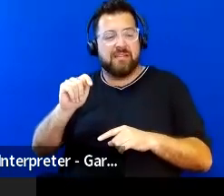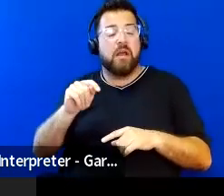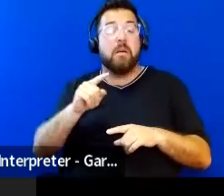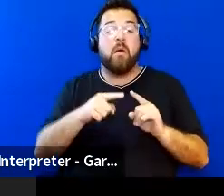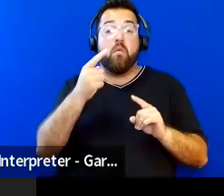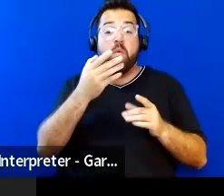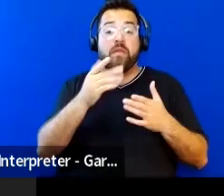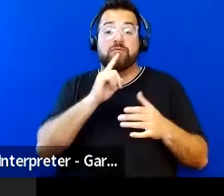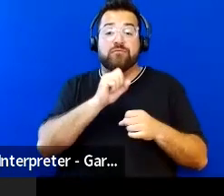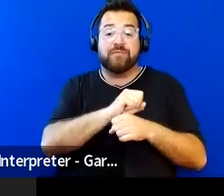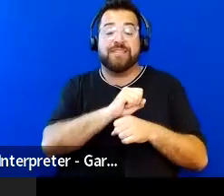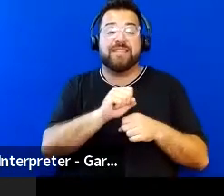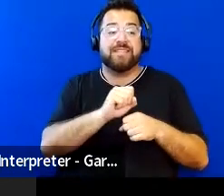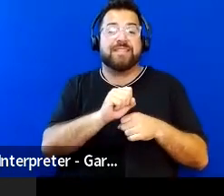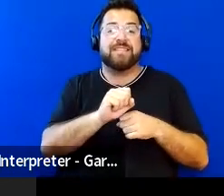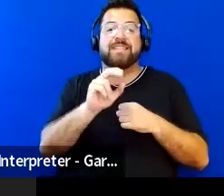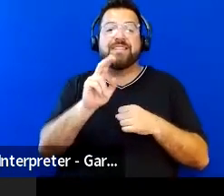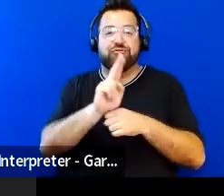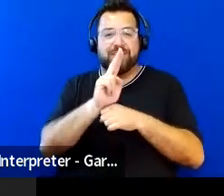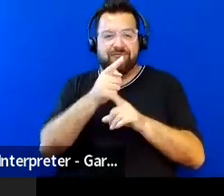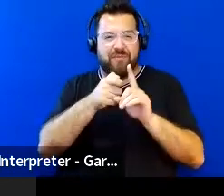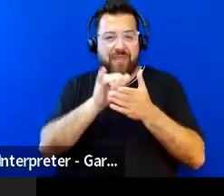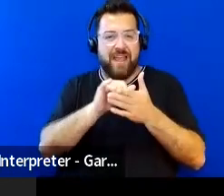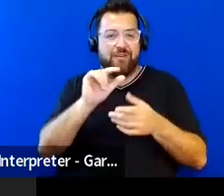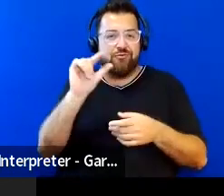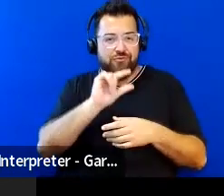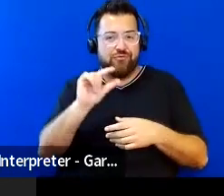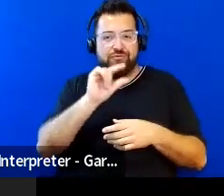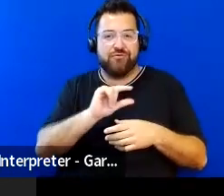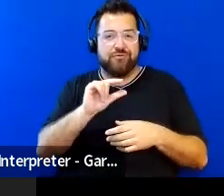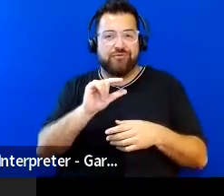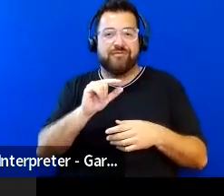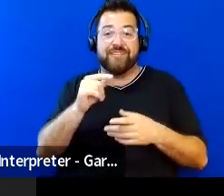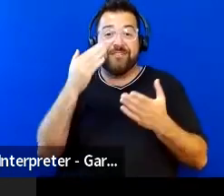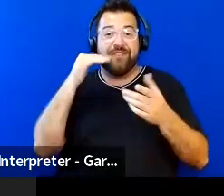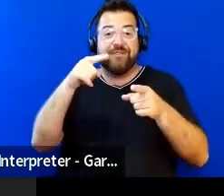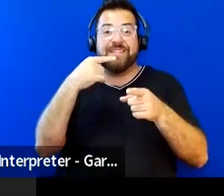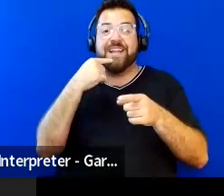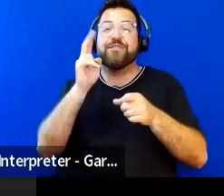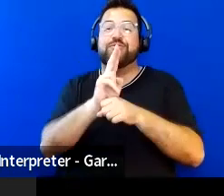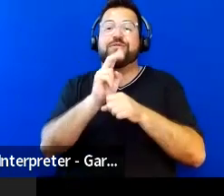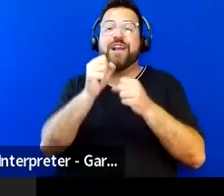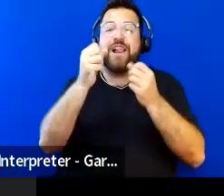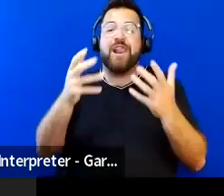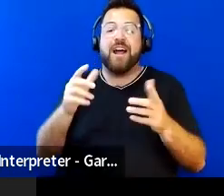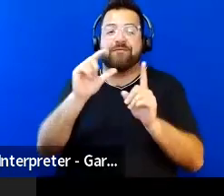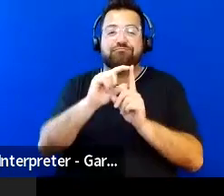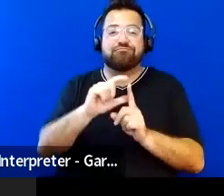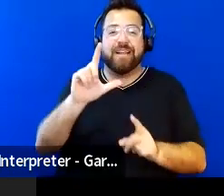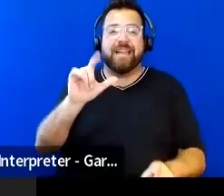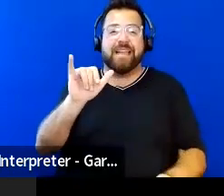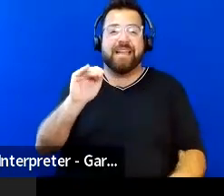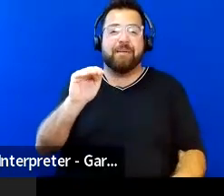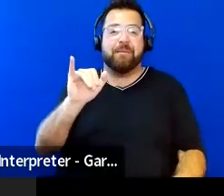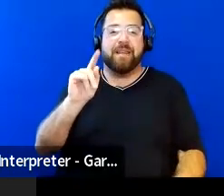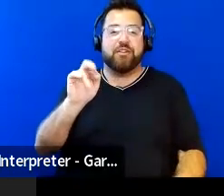actually going off of that Google slide that's saying use lots of limiters. That's the way to get your best results. That's what we recommend when